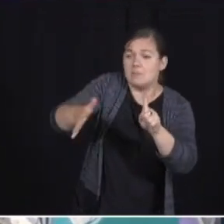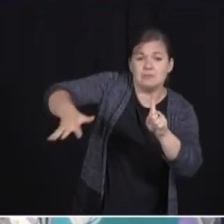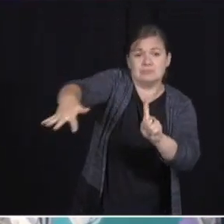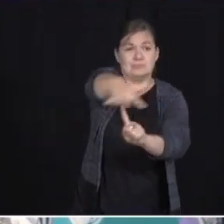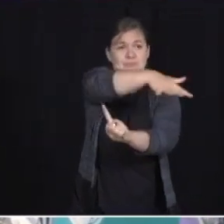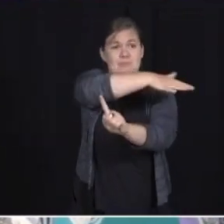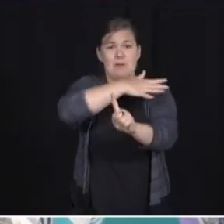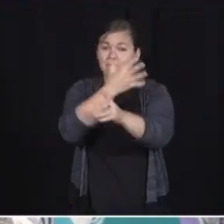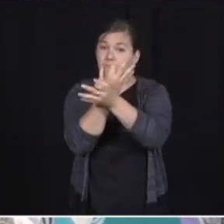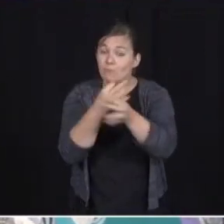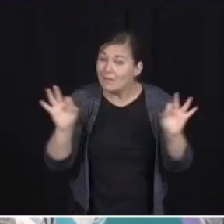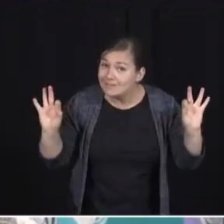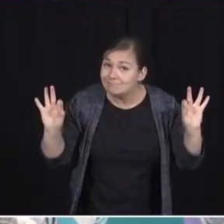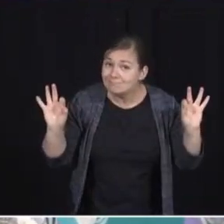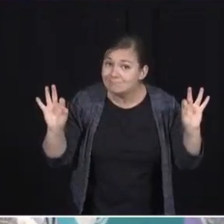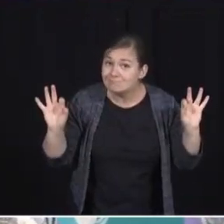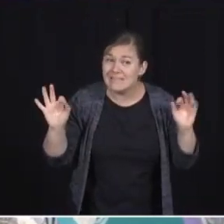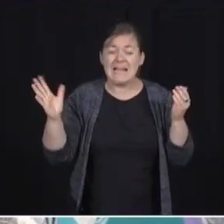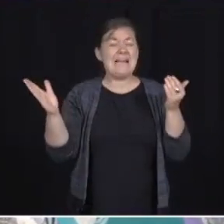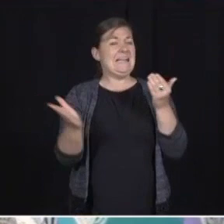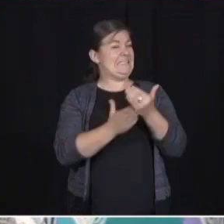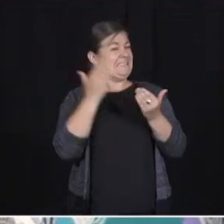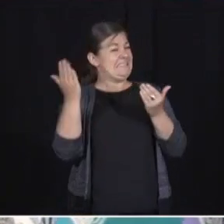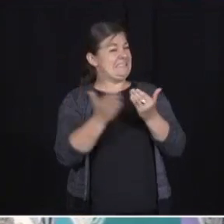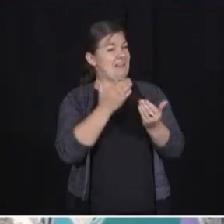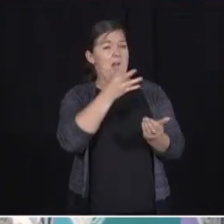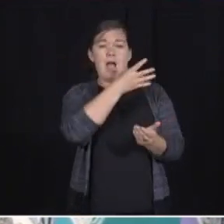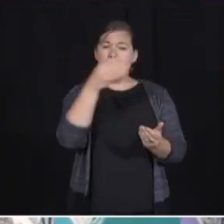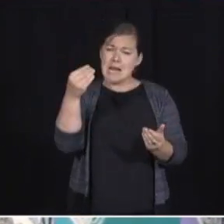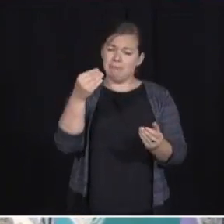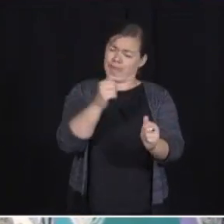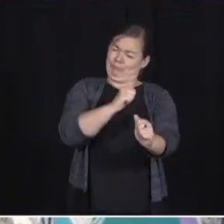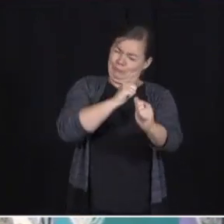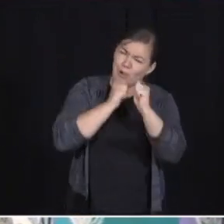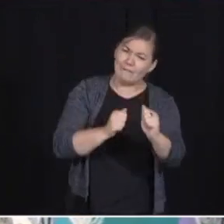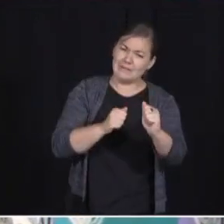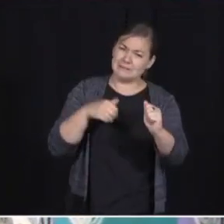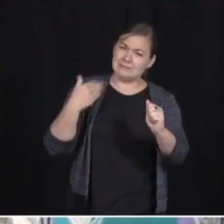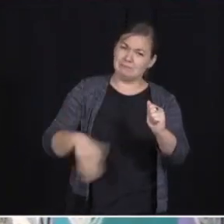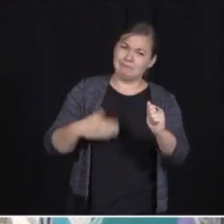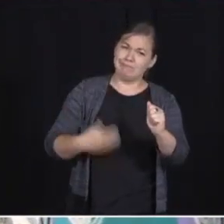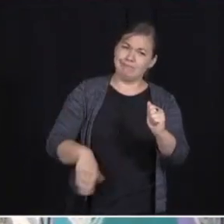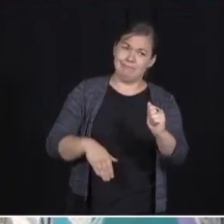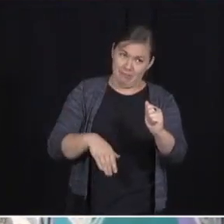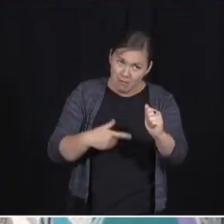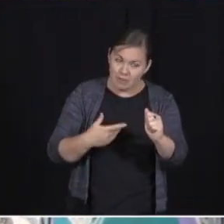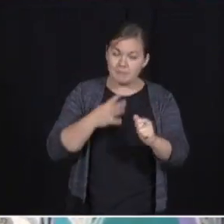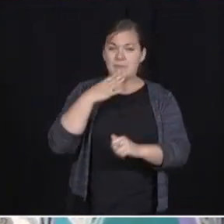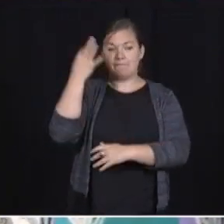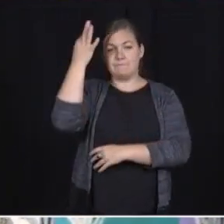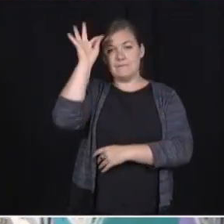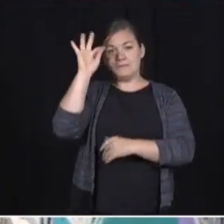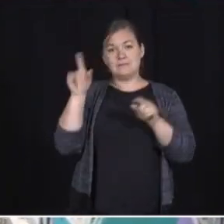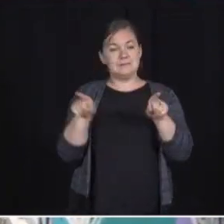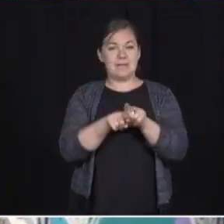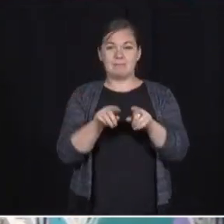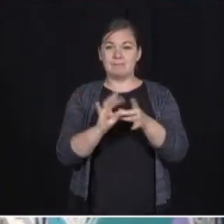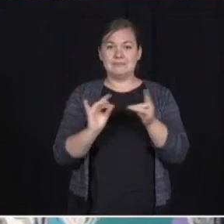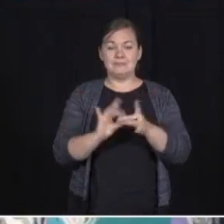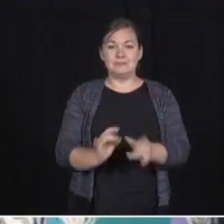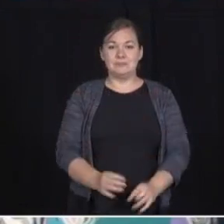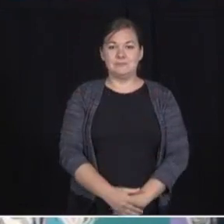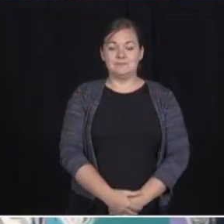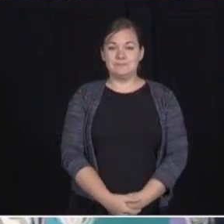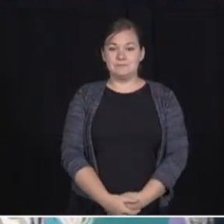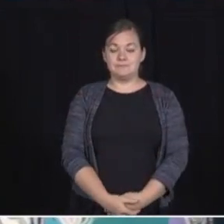easy to use, and it's private. C'est gratuit, c'est volontaire, et c'est simple. And let me be clear, your